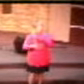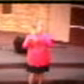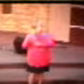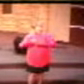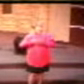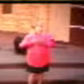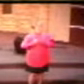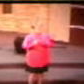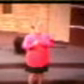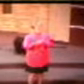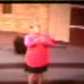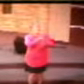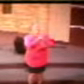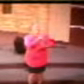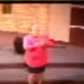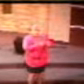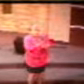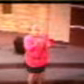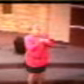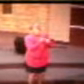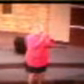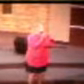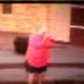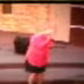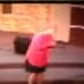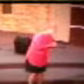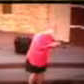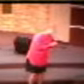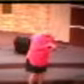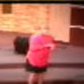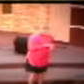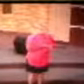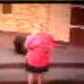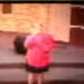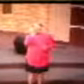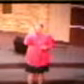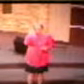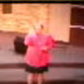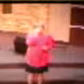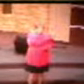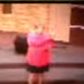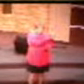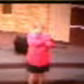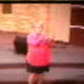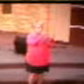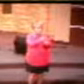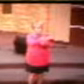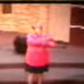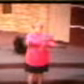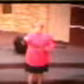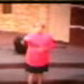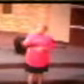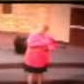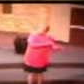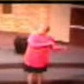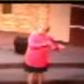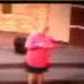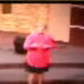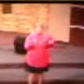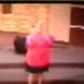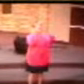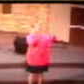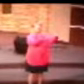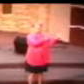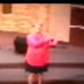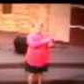got stories to tell. They are dear friends, and I know a blessing to you. So many of you, there